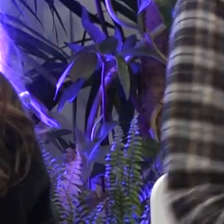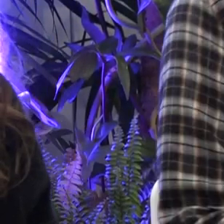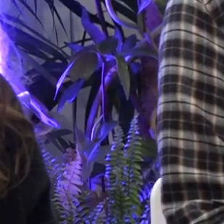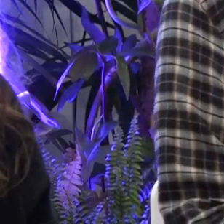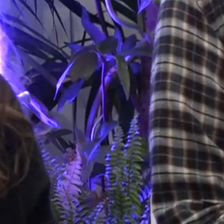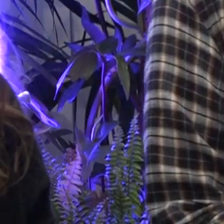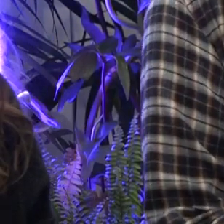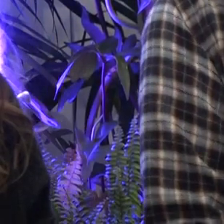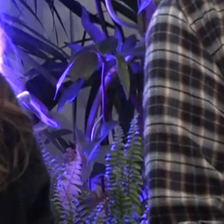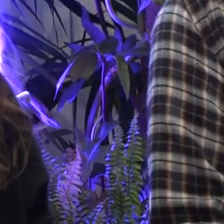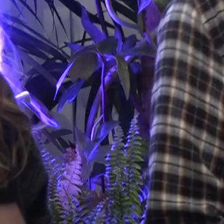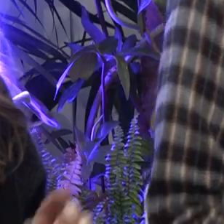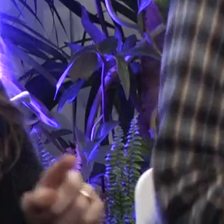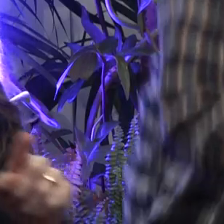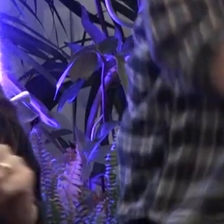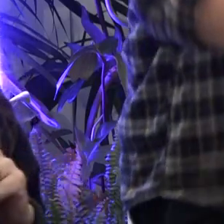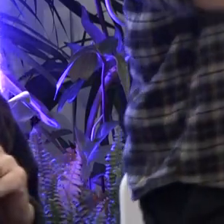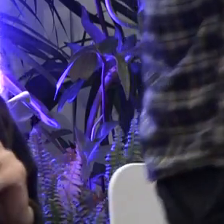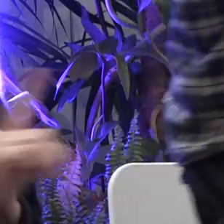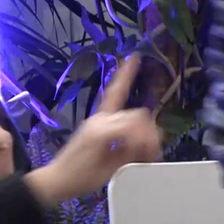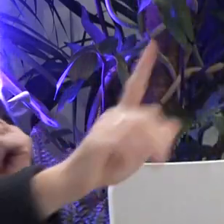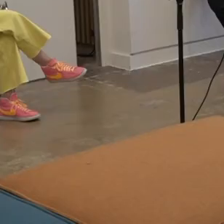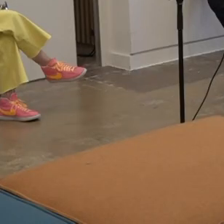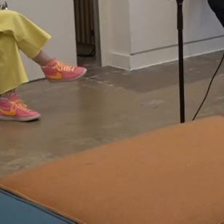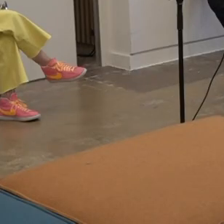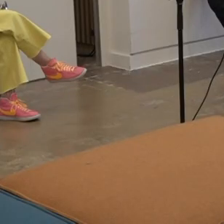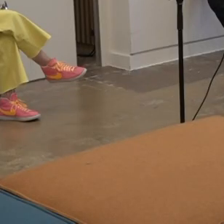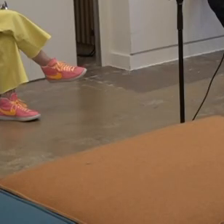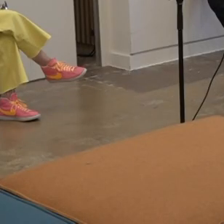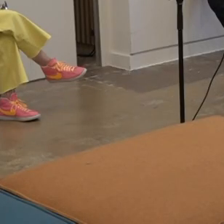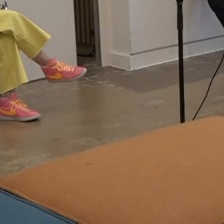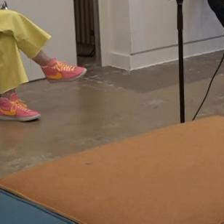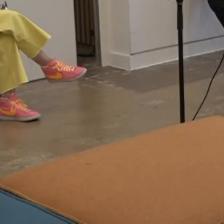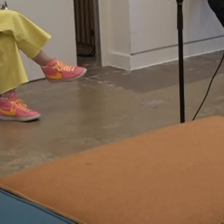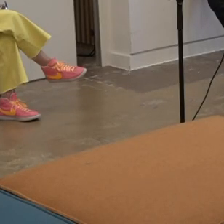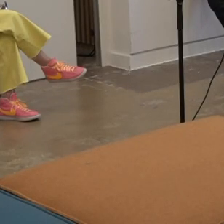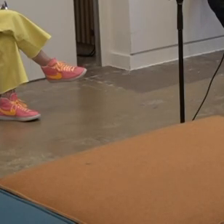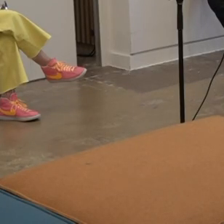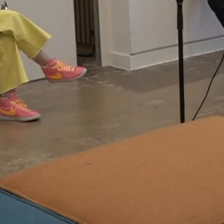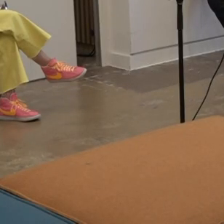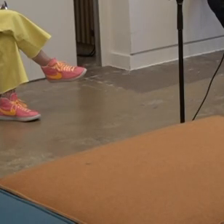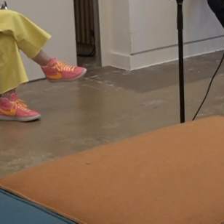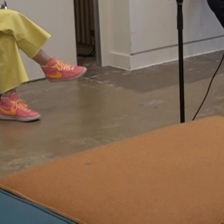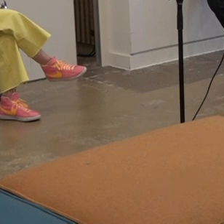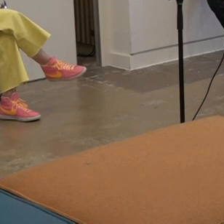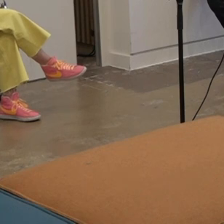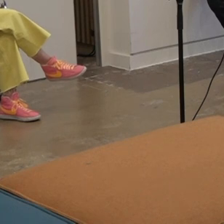I could try and come back if that helps. I'll do that. This is counting against my time,